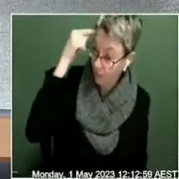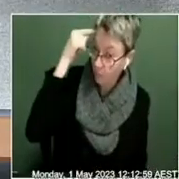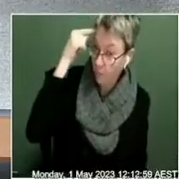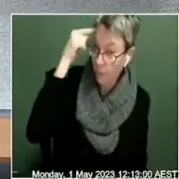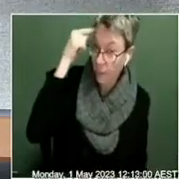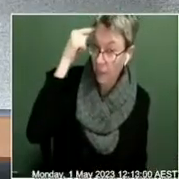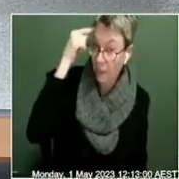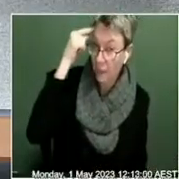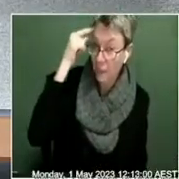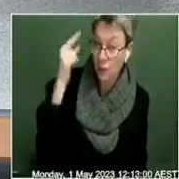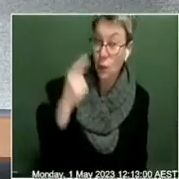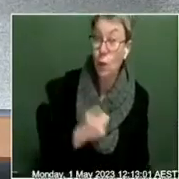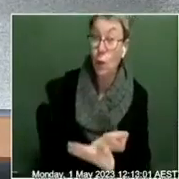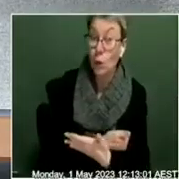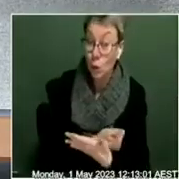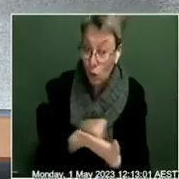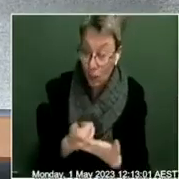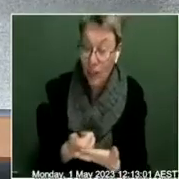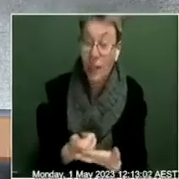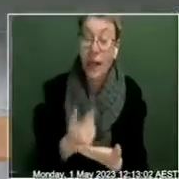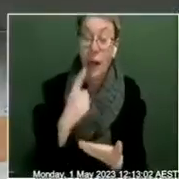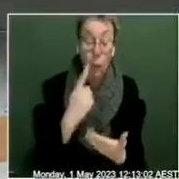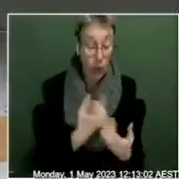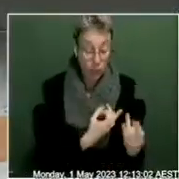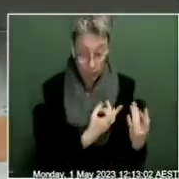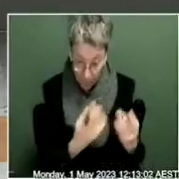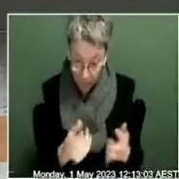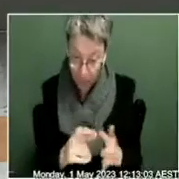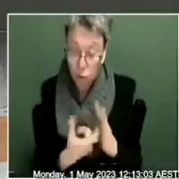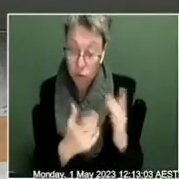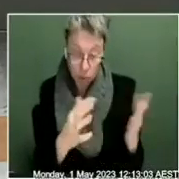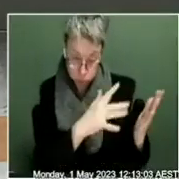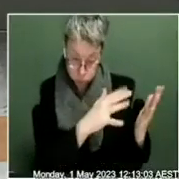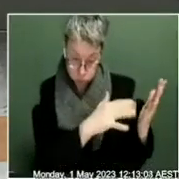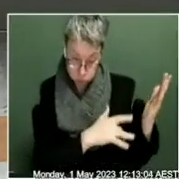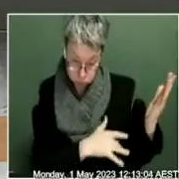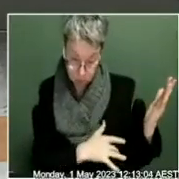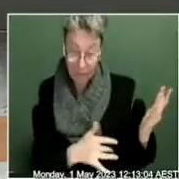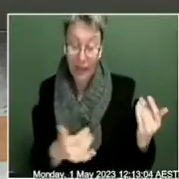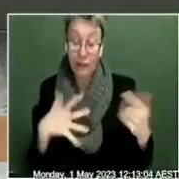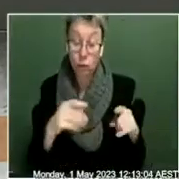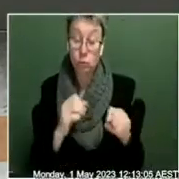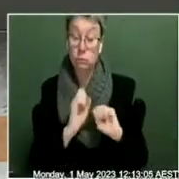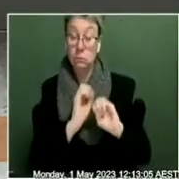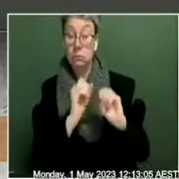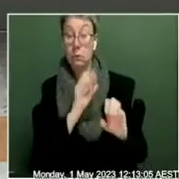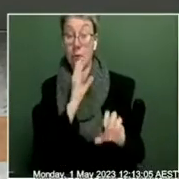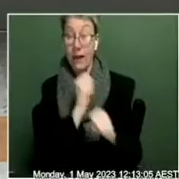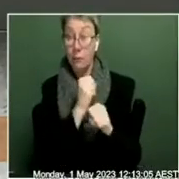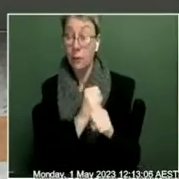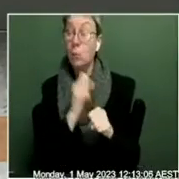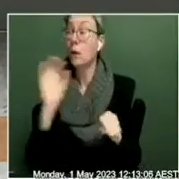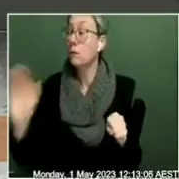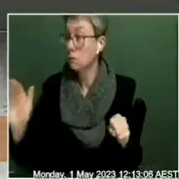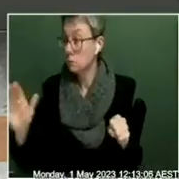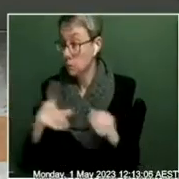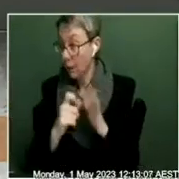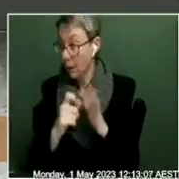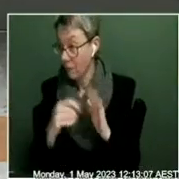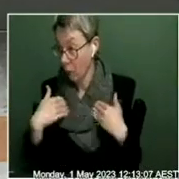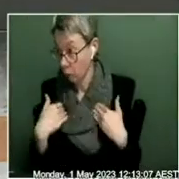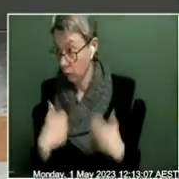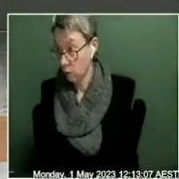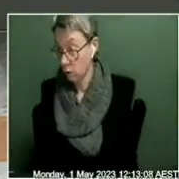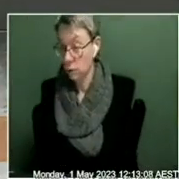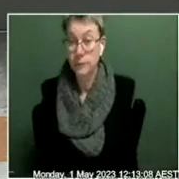And is it equally right to say that the Department of Health was not consulted on the proposal